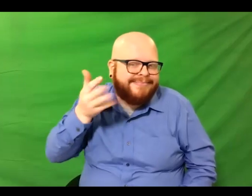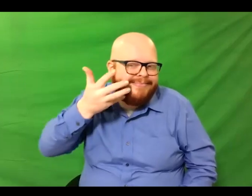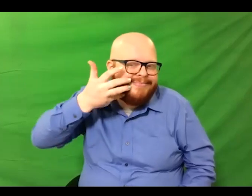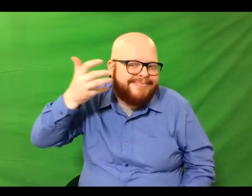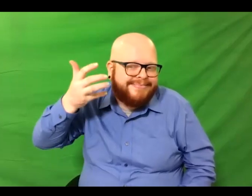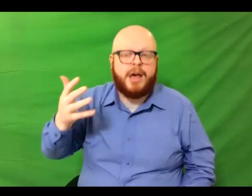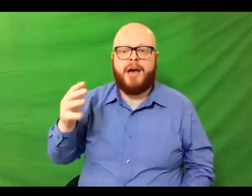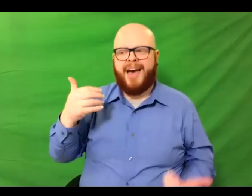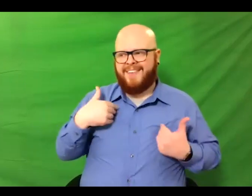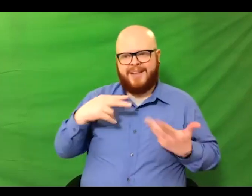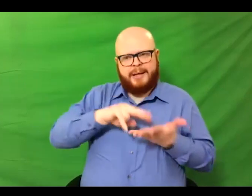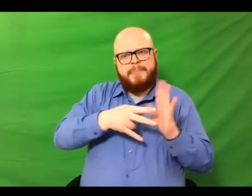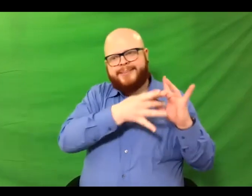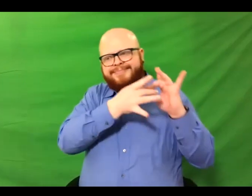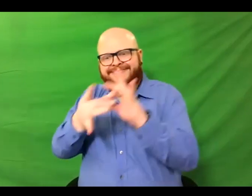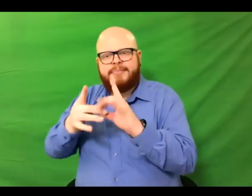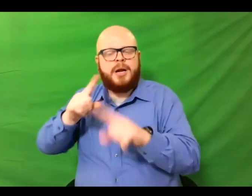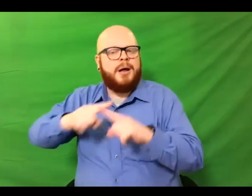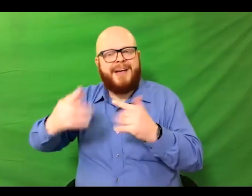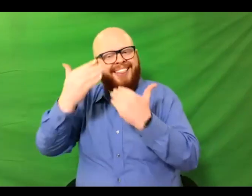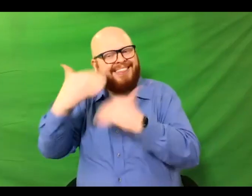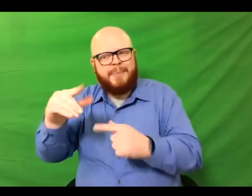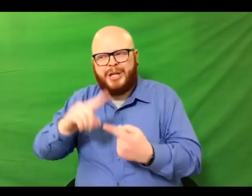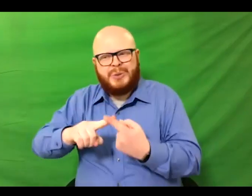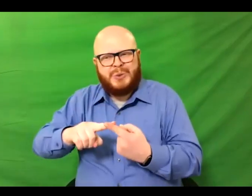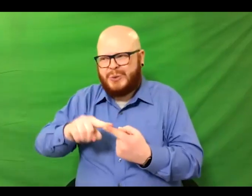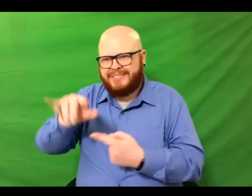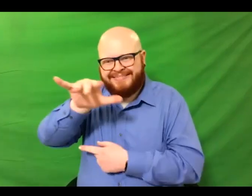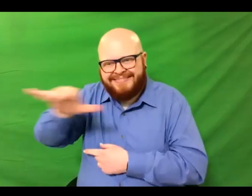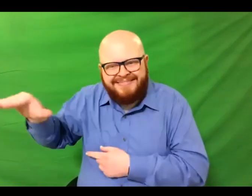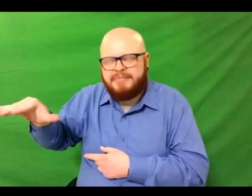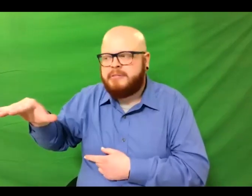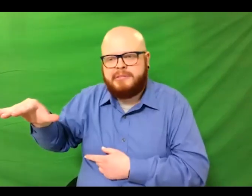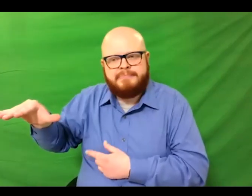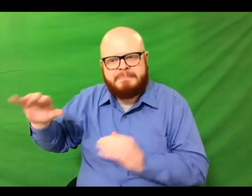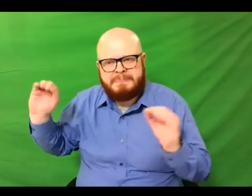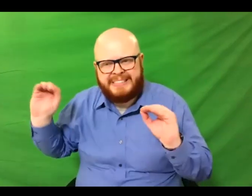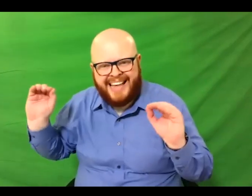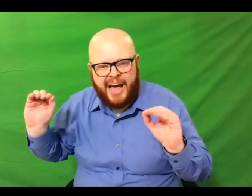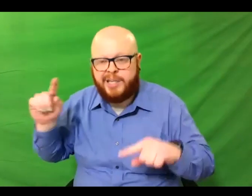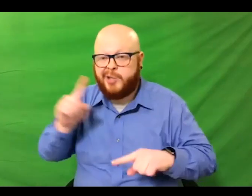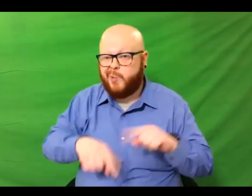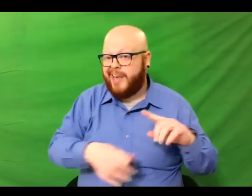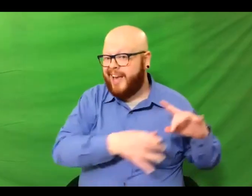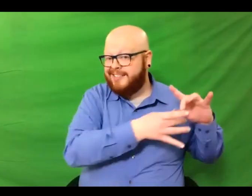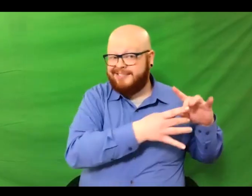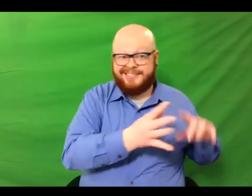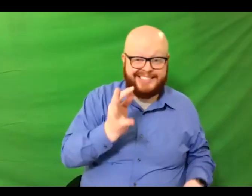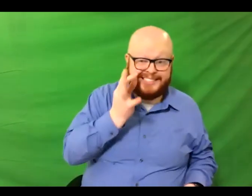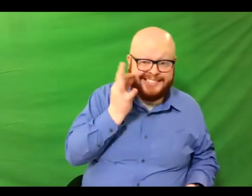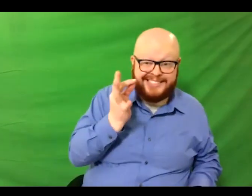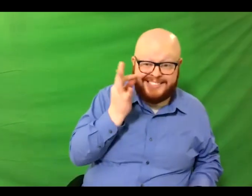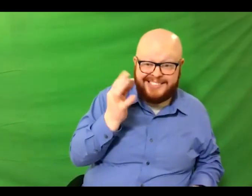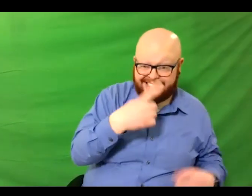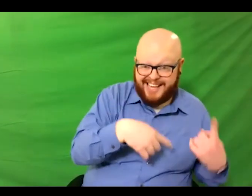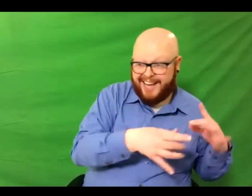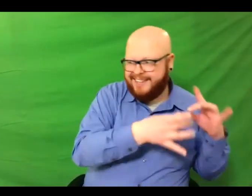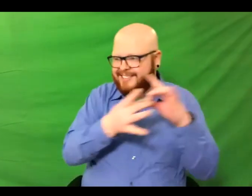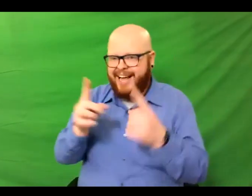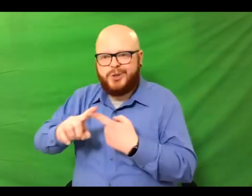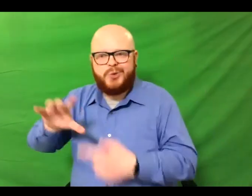connection, but limited alphabetic connection. I can't connect this sign for cat to C-A-T. There's no direct